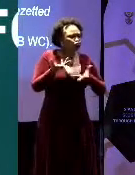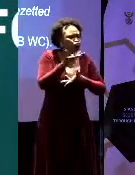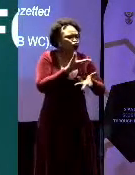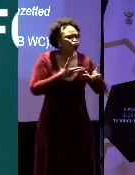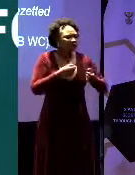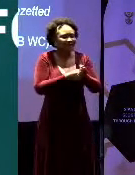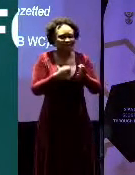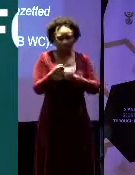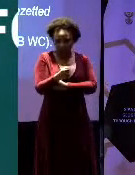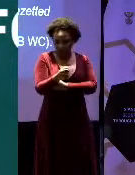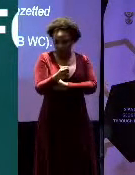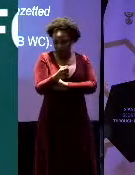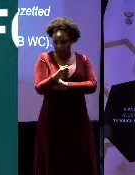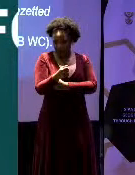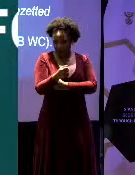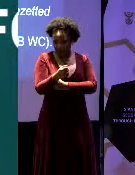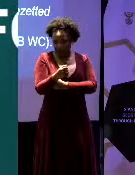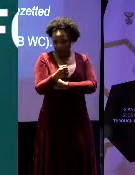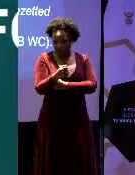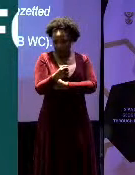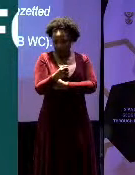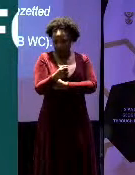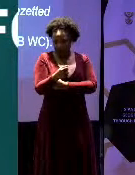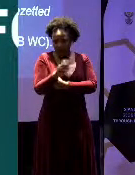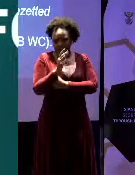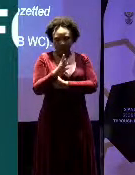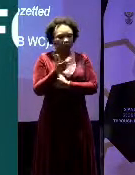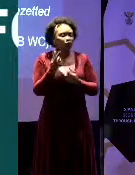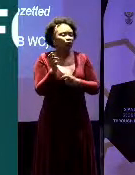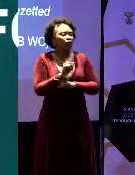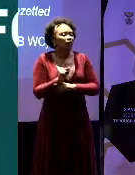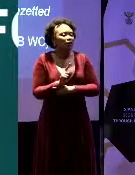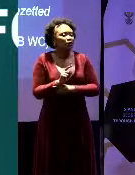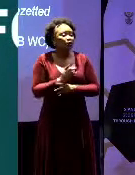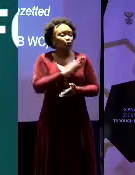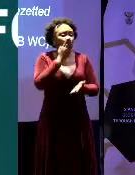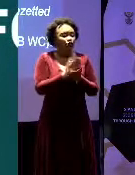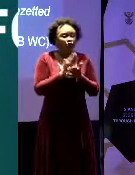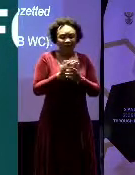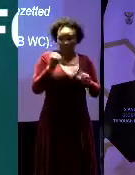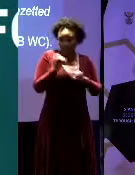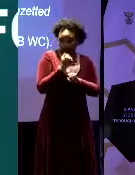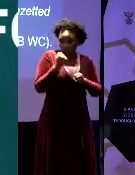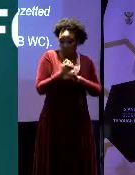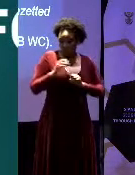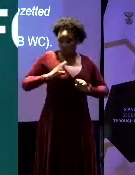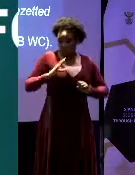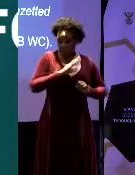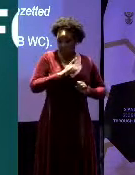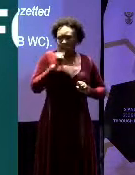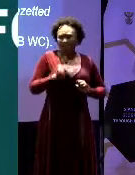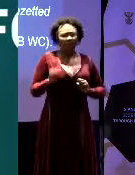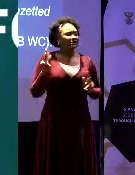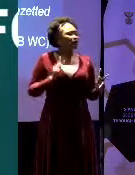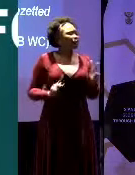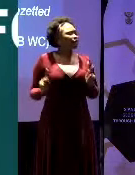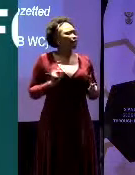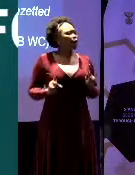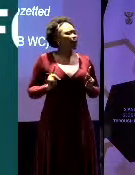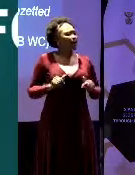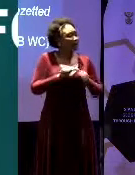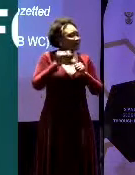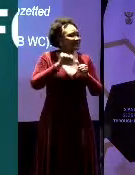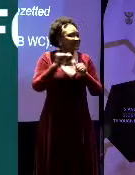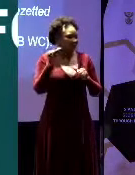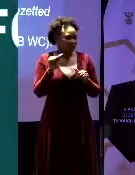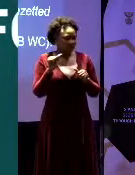make this new committee performs far better, I hasten to say,